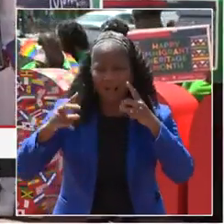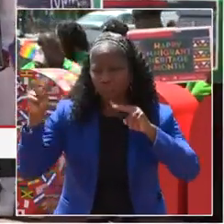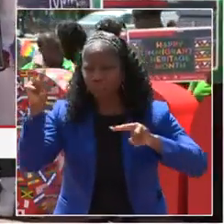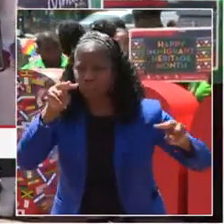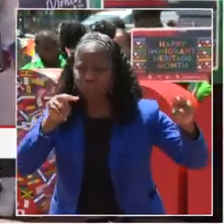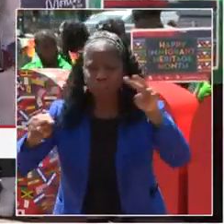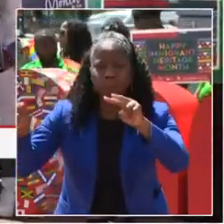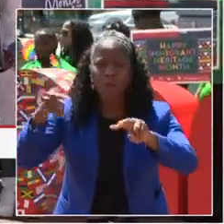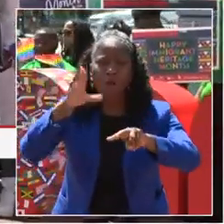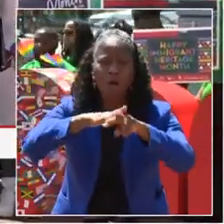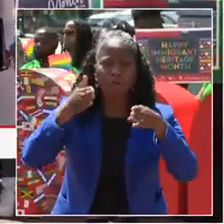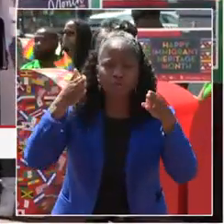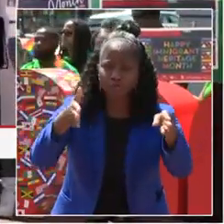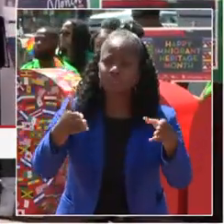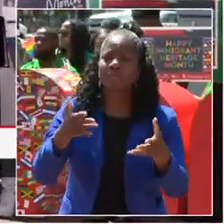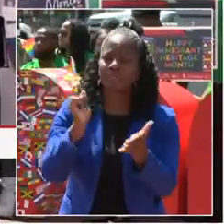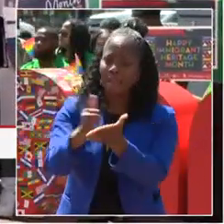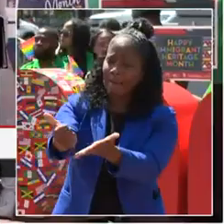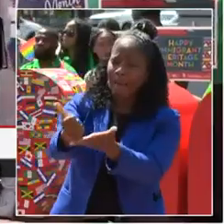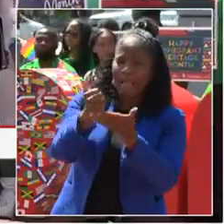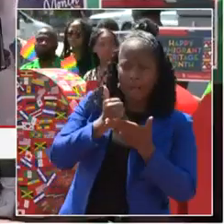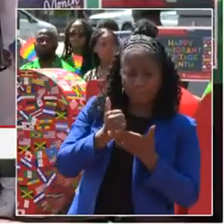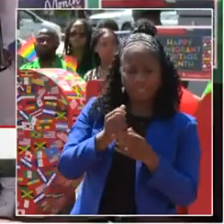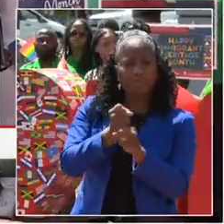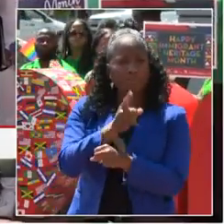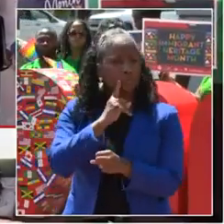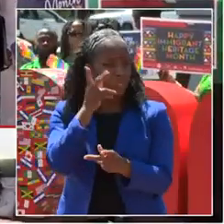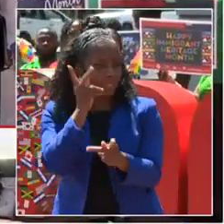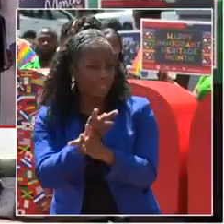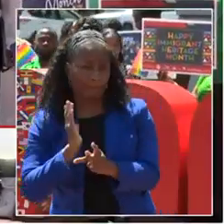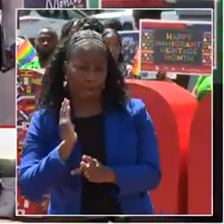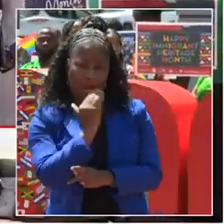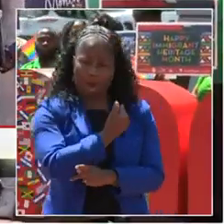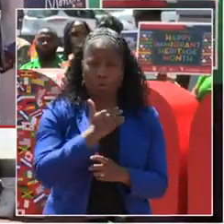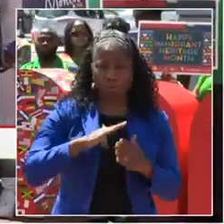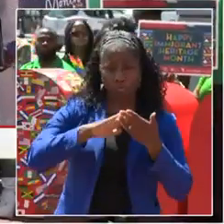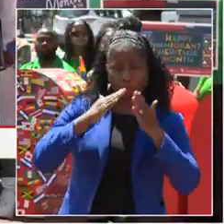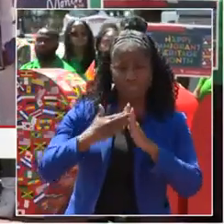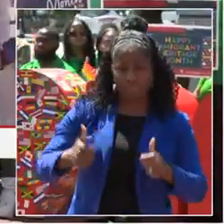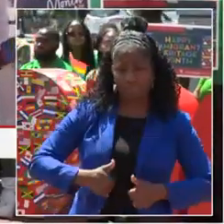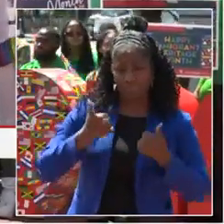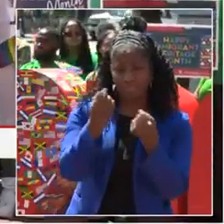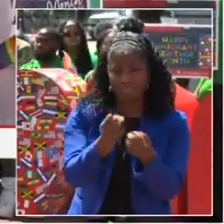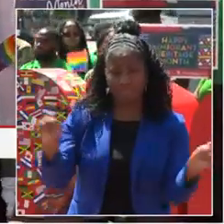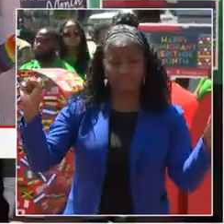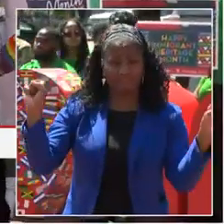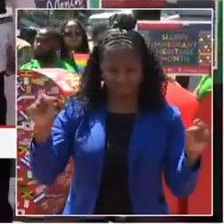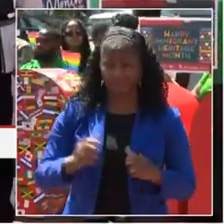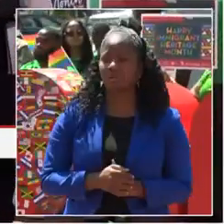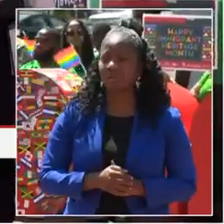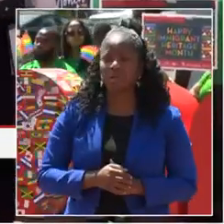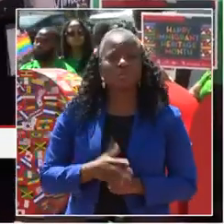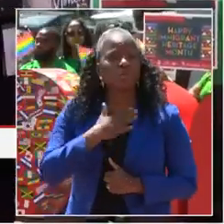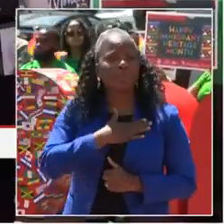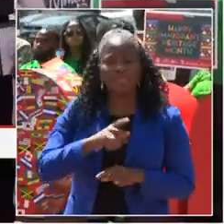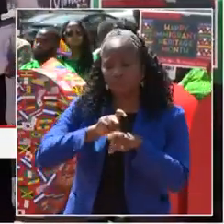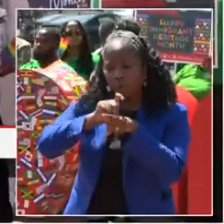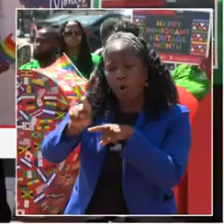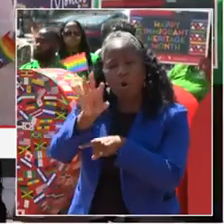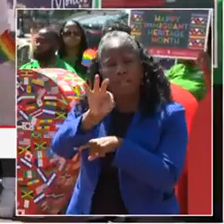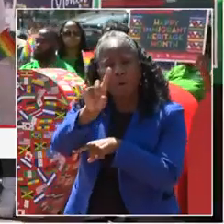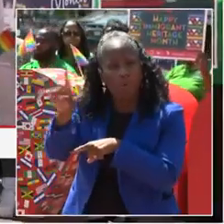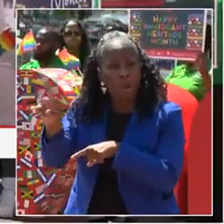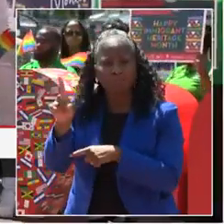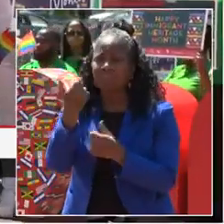the streets that can help us keep each other safe. So call 911 to report any